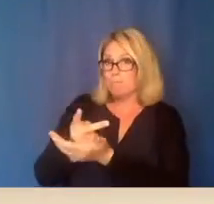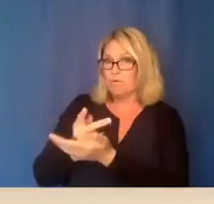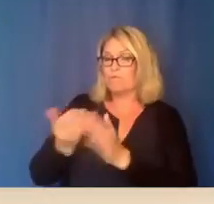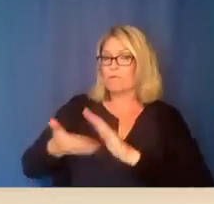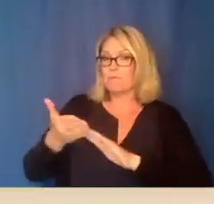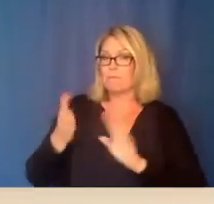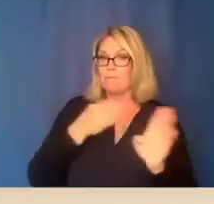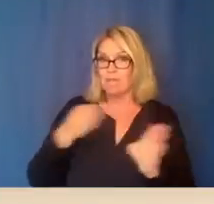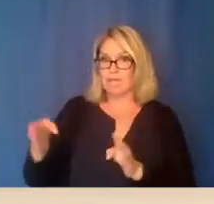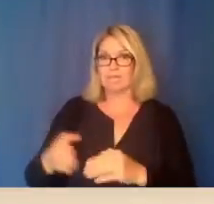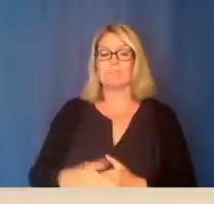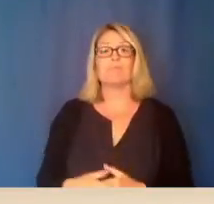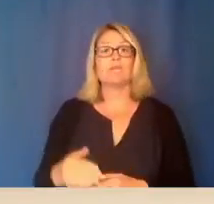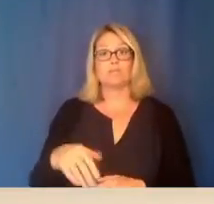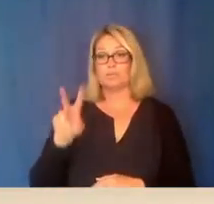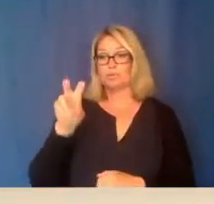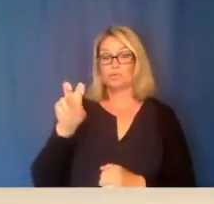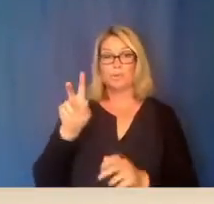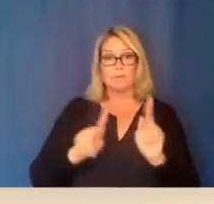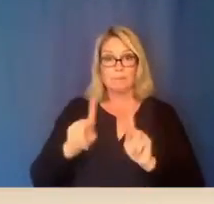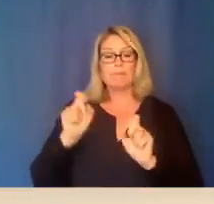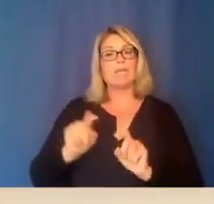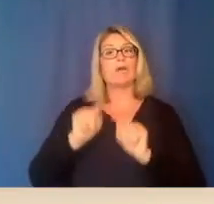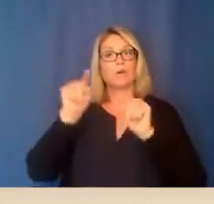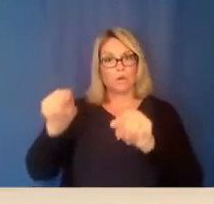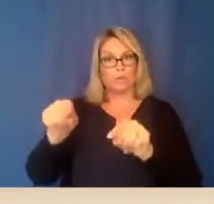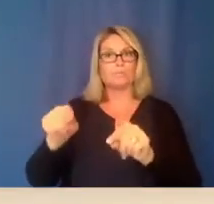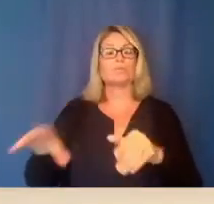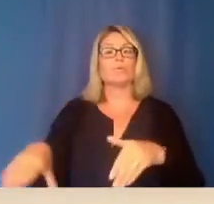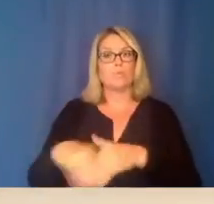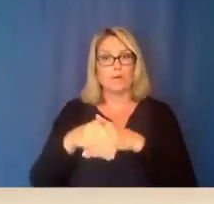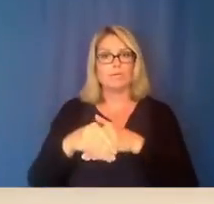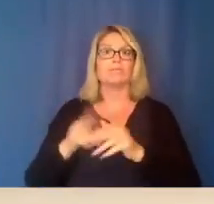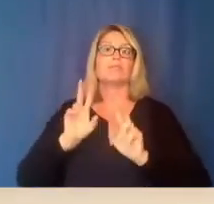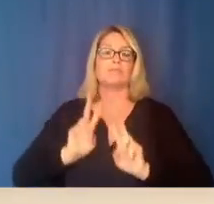200 people can attend weddings and funerals.